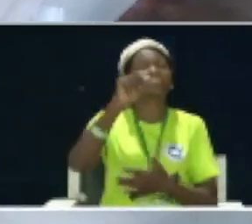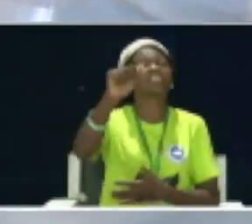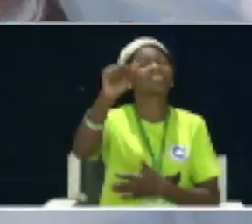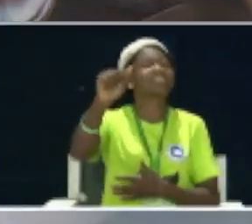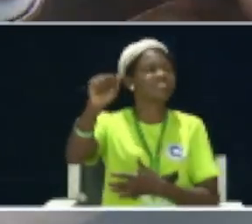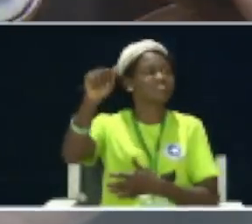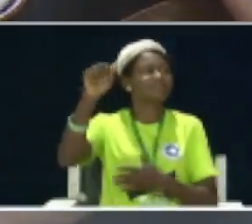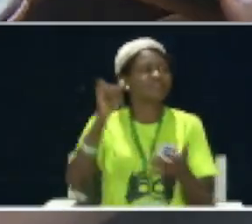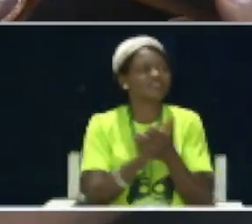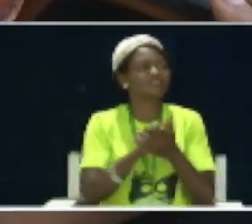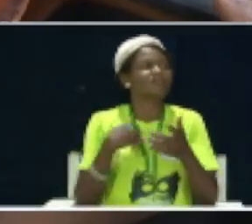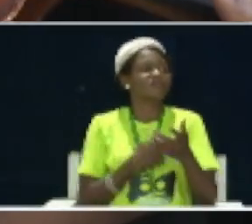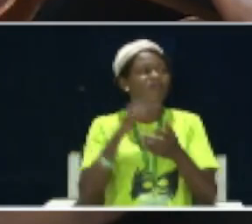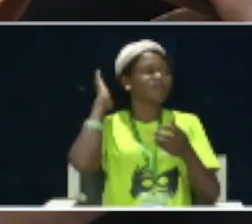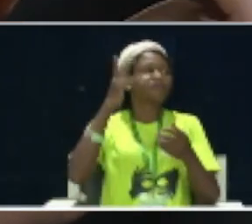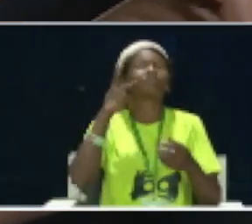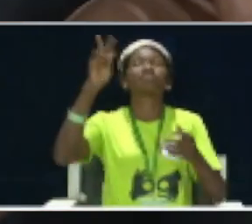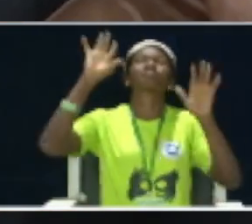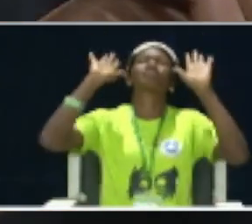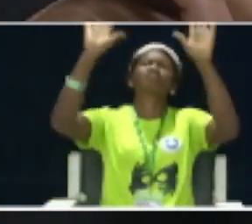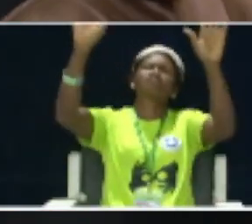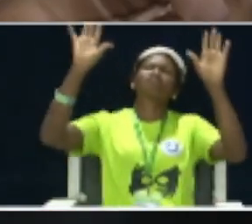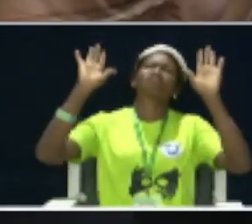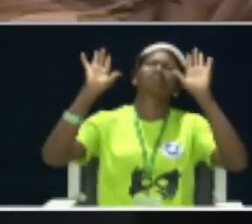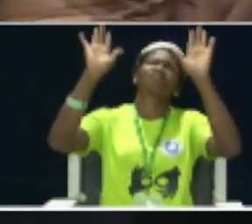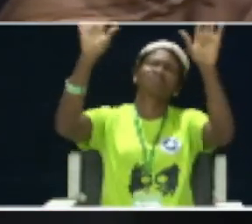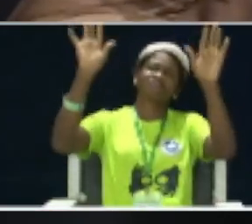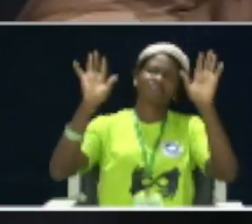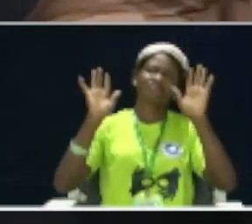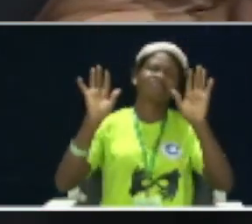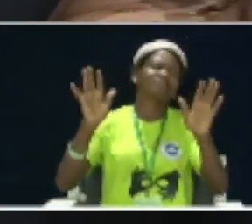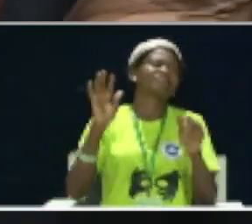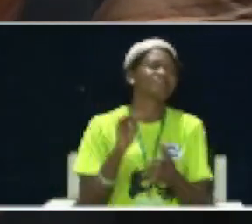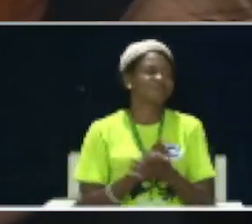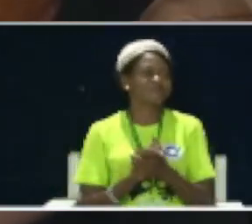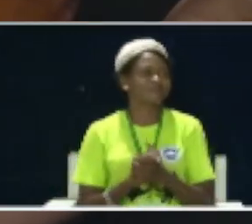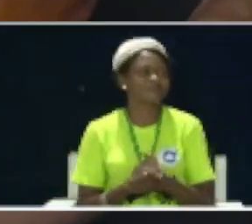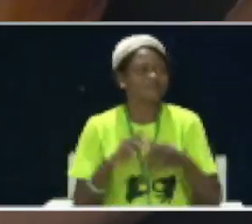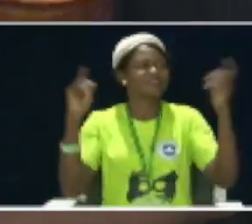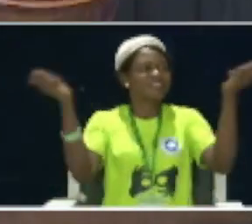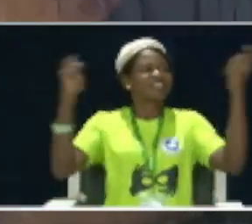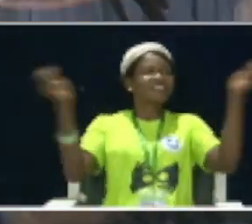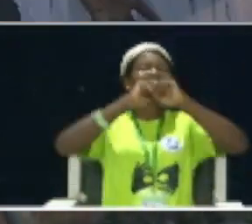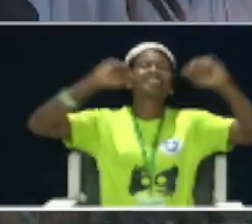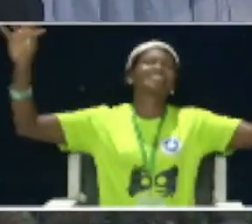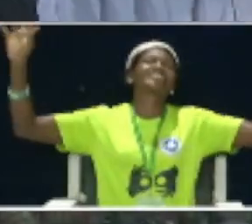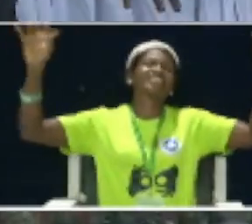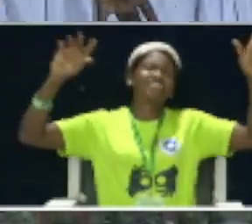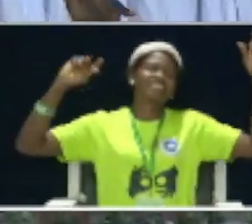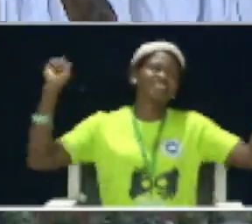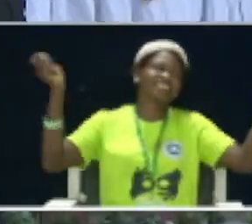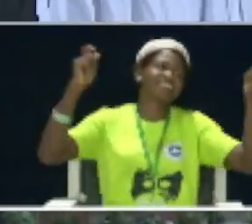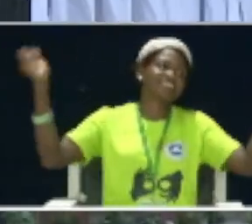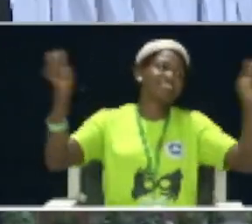that we'll see a miracle. Can we rejoice as we go? Say hallelujah.